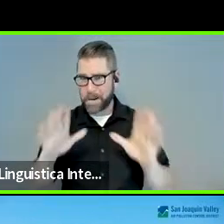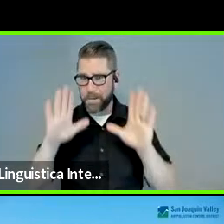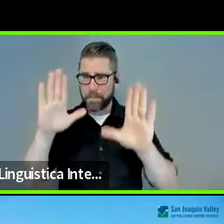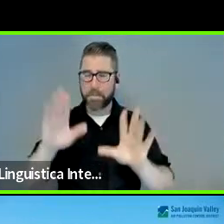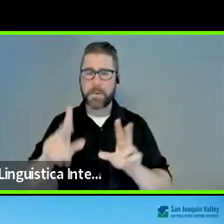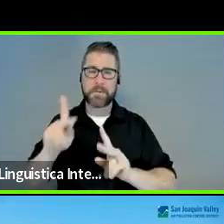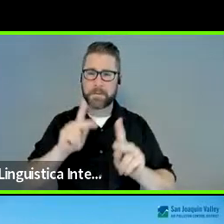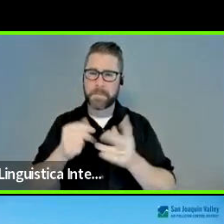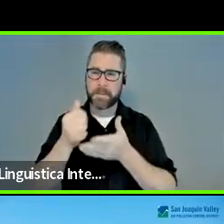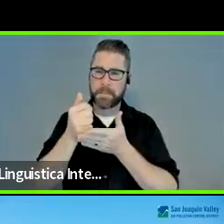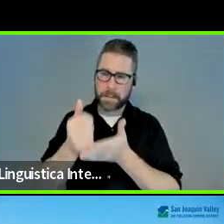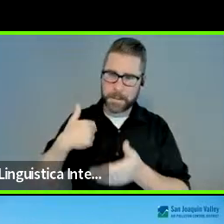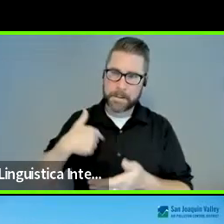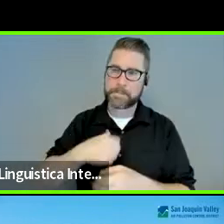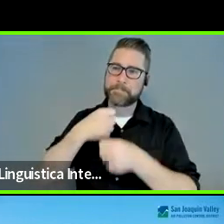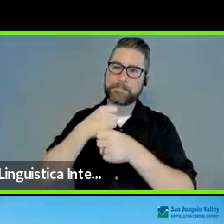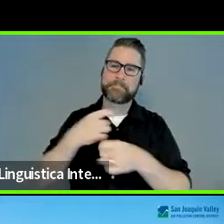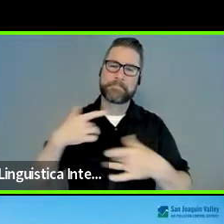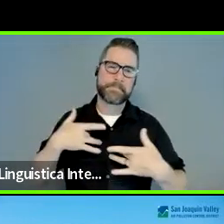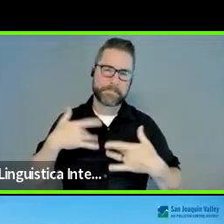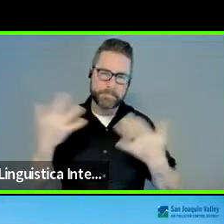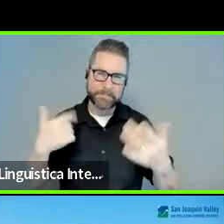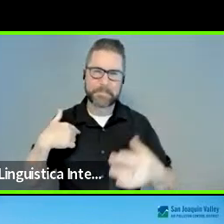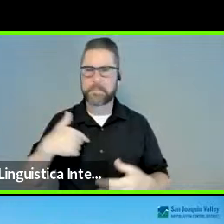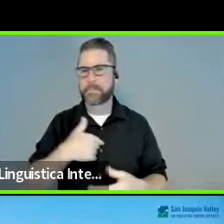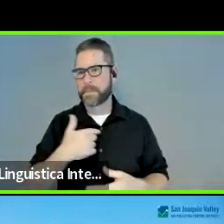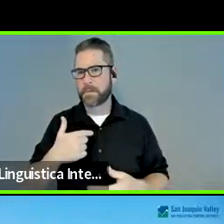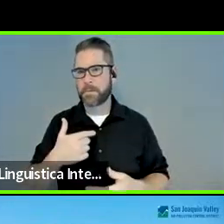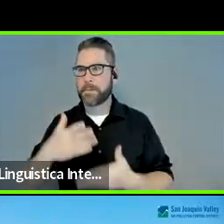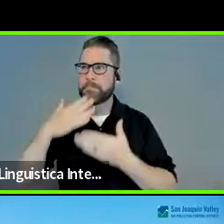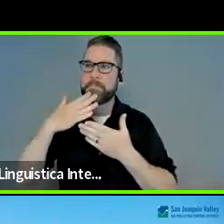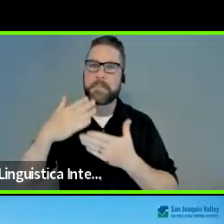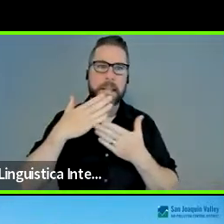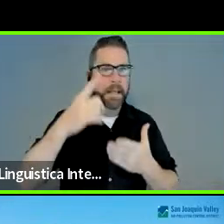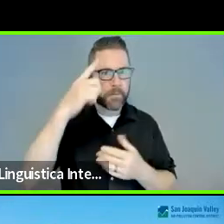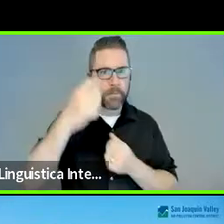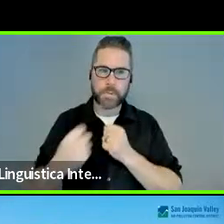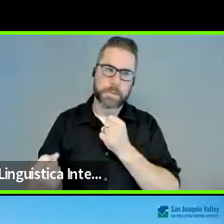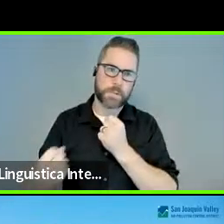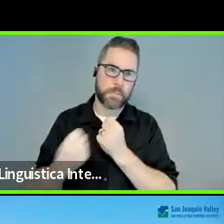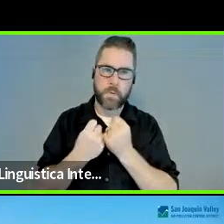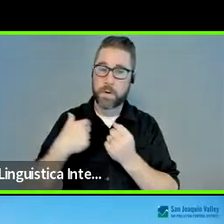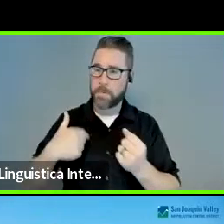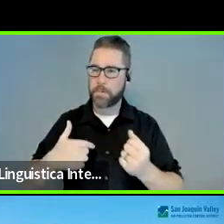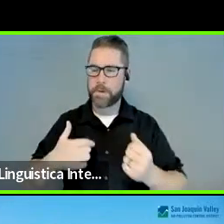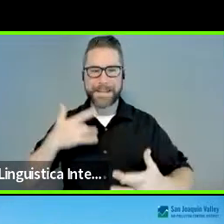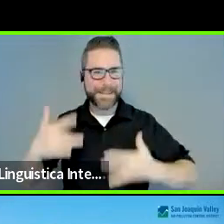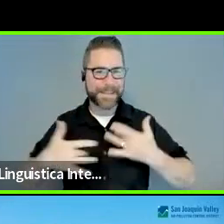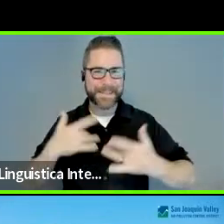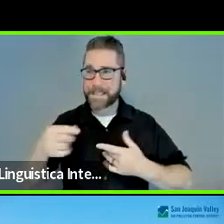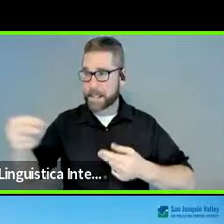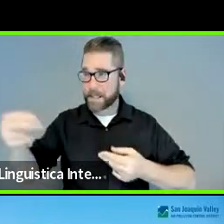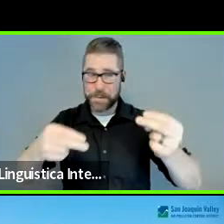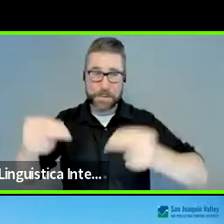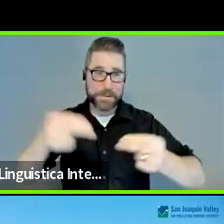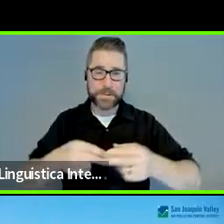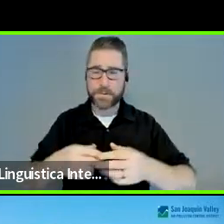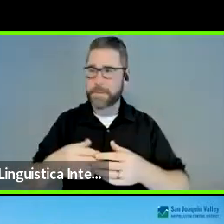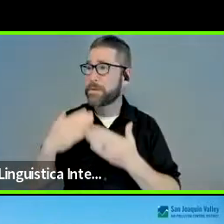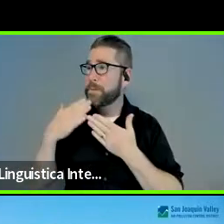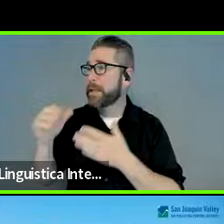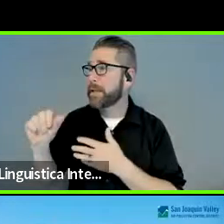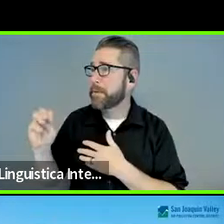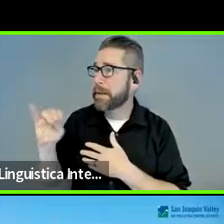this event, and we're just really grateful for all of their support and really eager for you all to join us. So thank you, Amy, for that time, and thank you